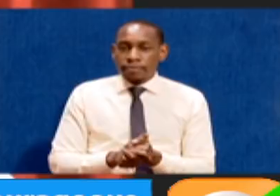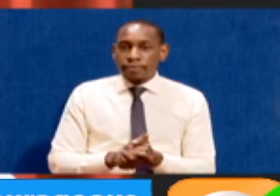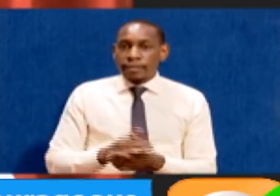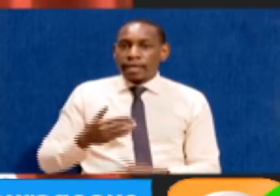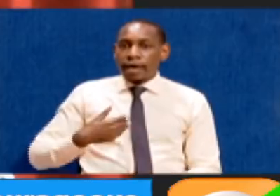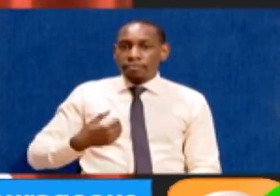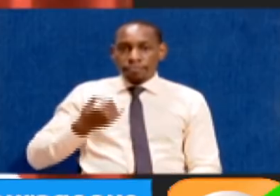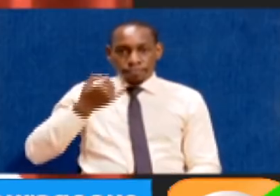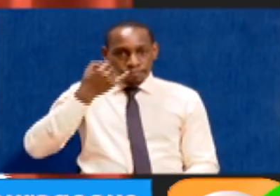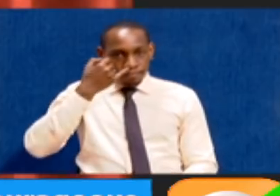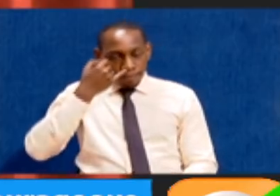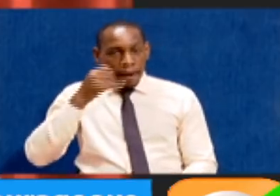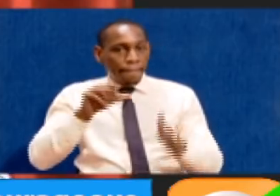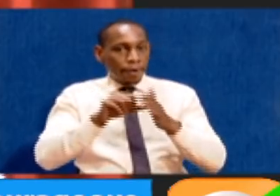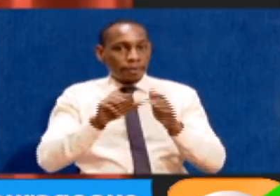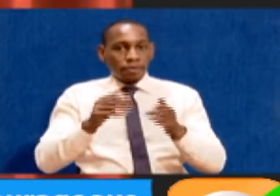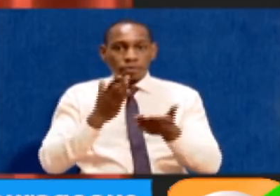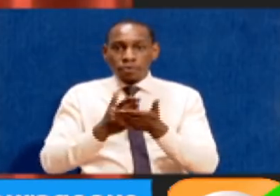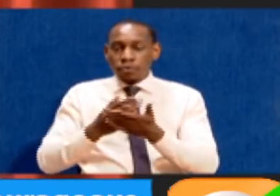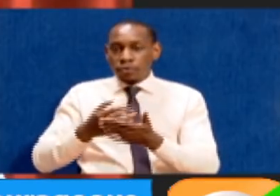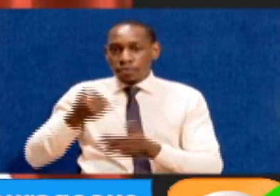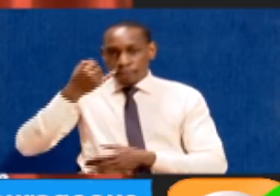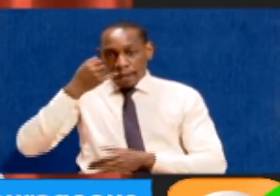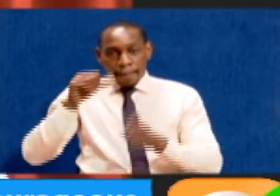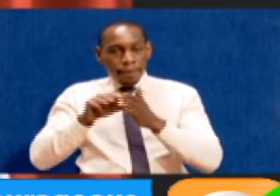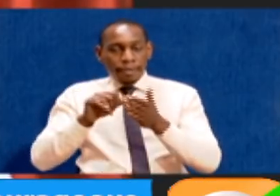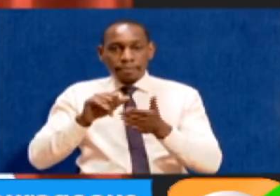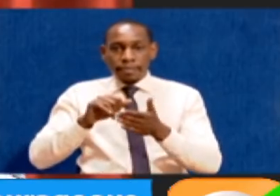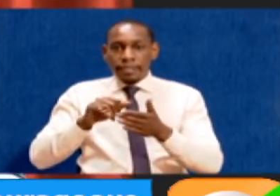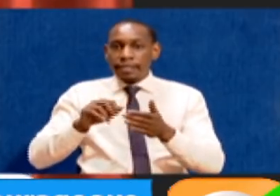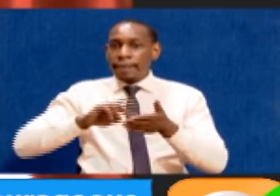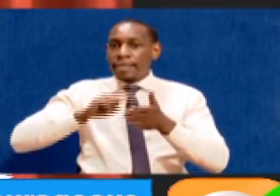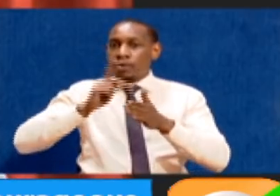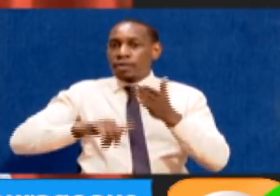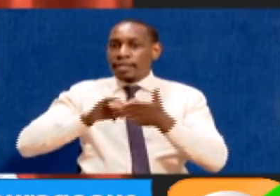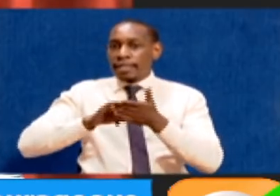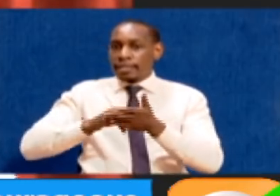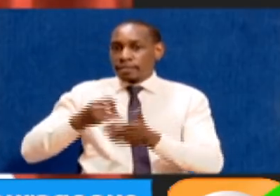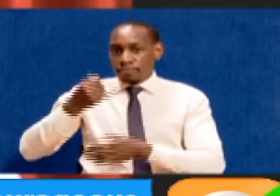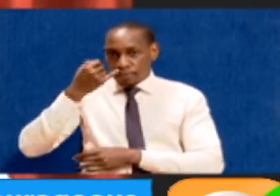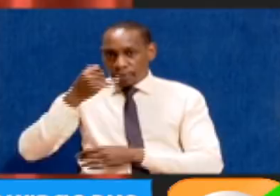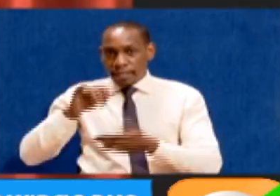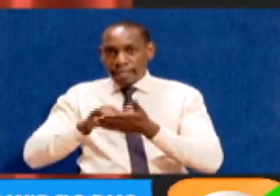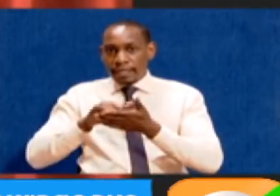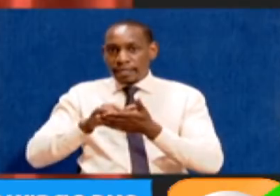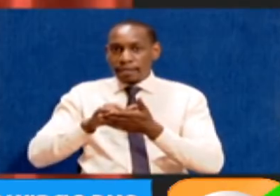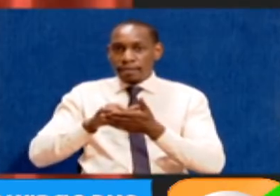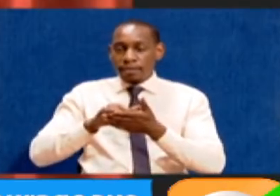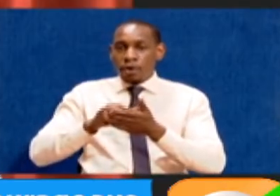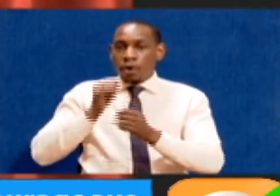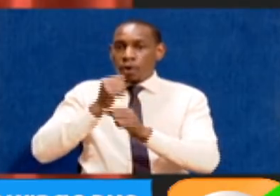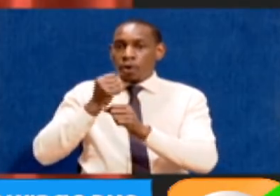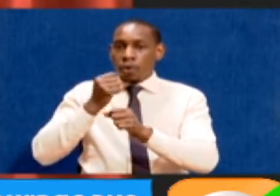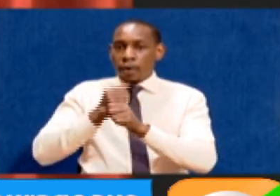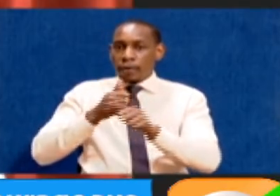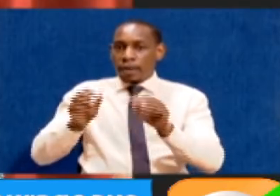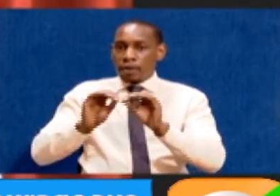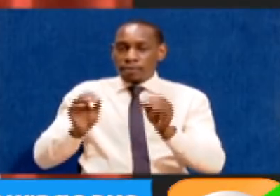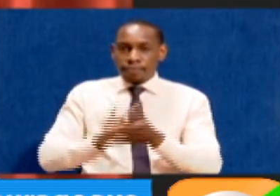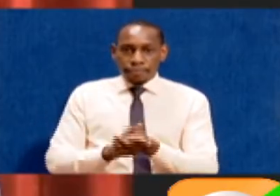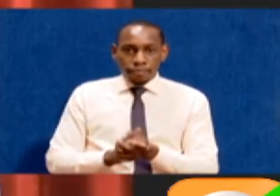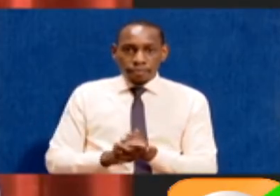drug abuse. The fact that a drug has been abused does not mean that drug has lost its power. For